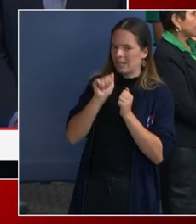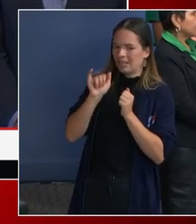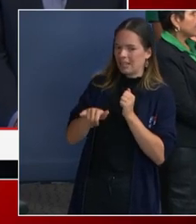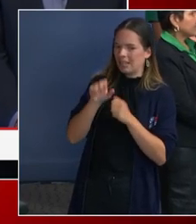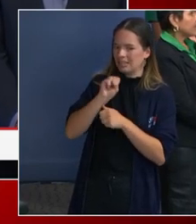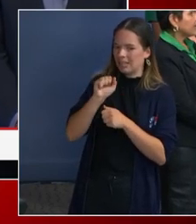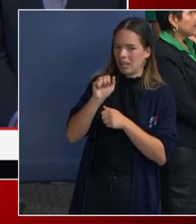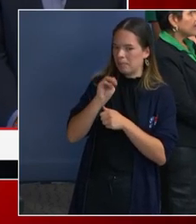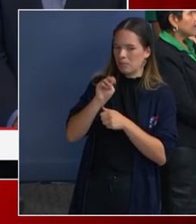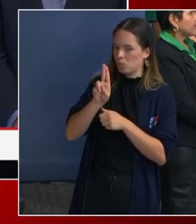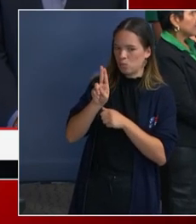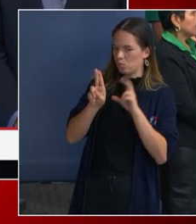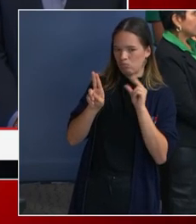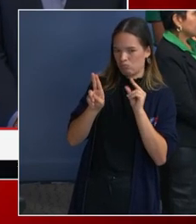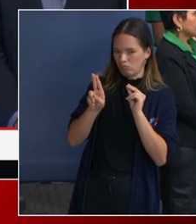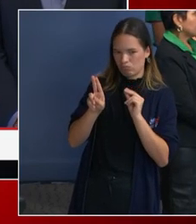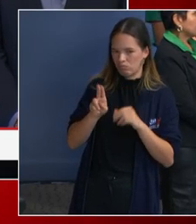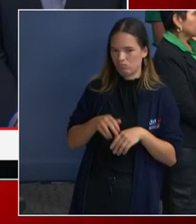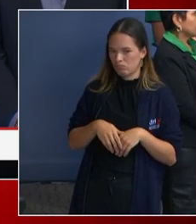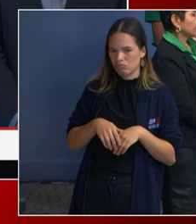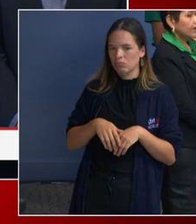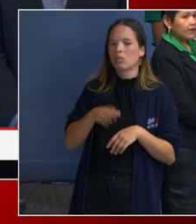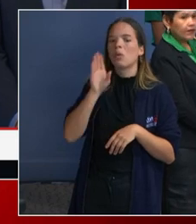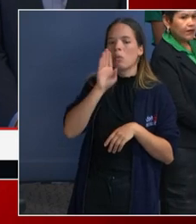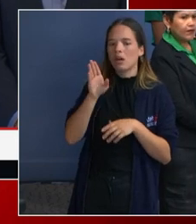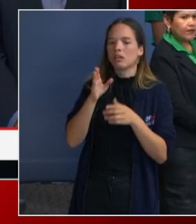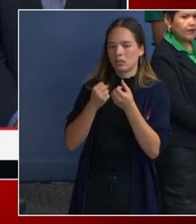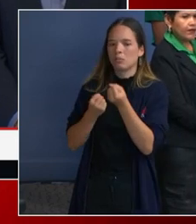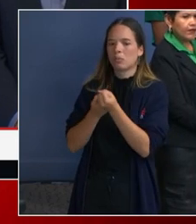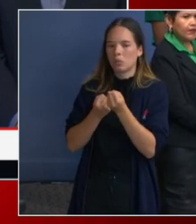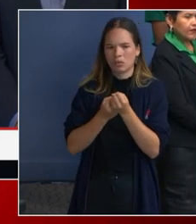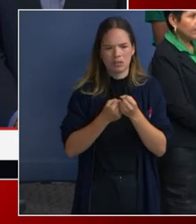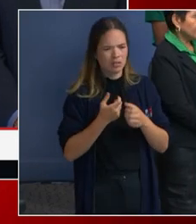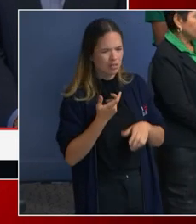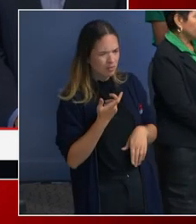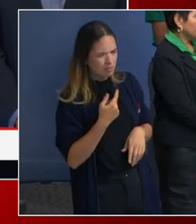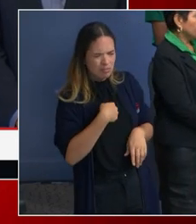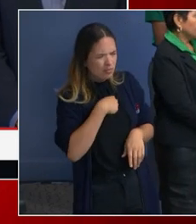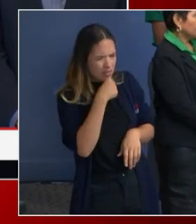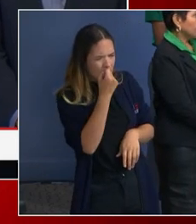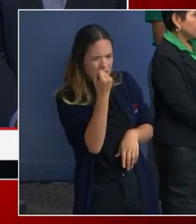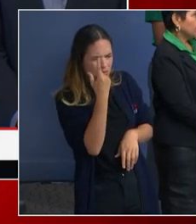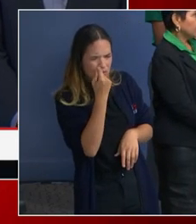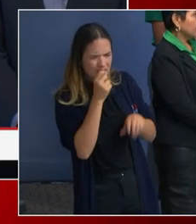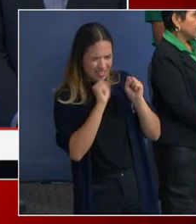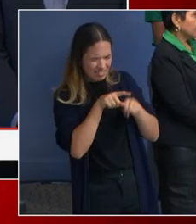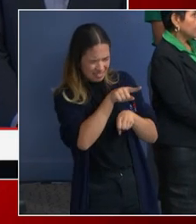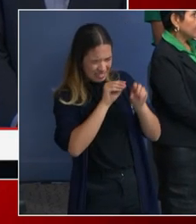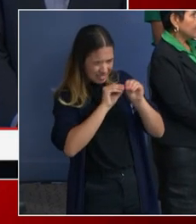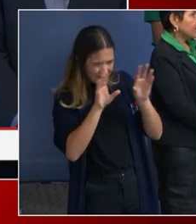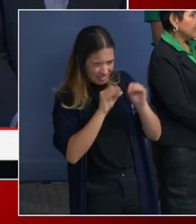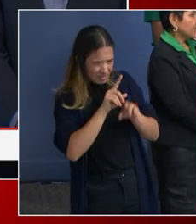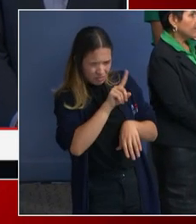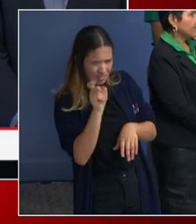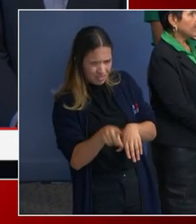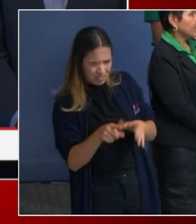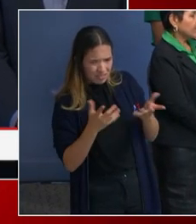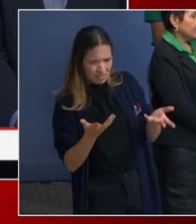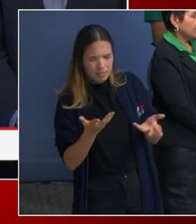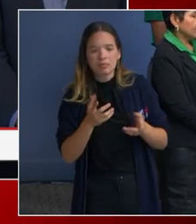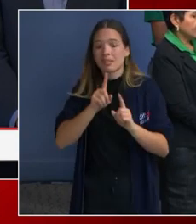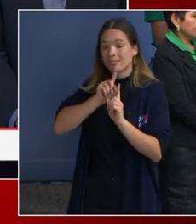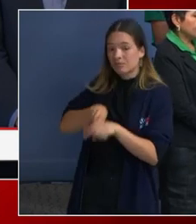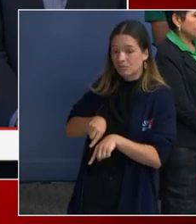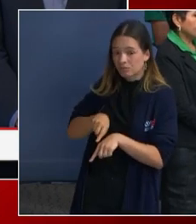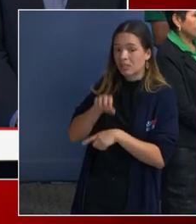to support Samu. I don't understand. Can you clarify that? It would not be with SAMU. It would be